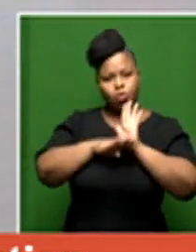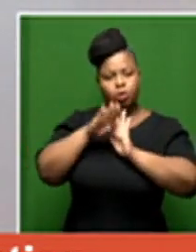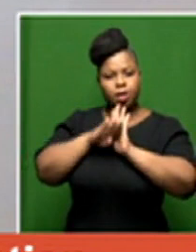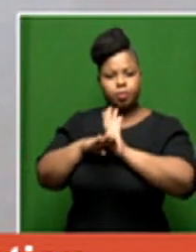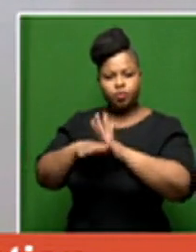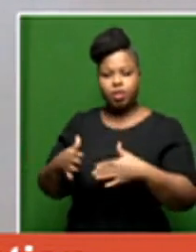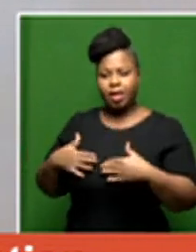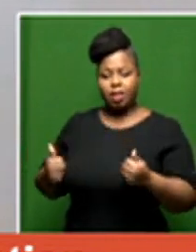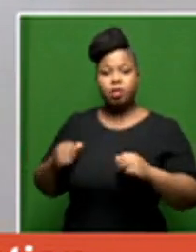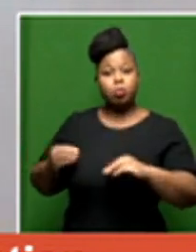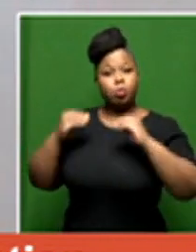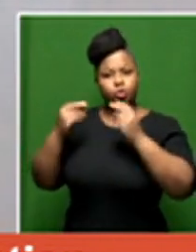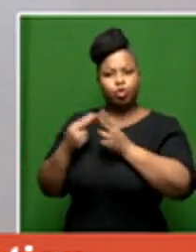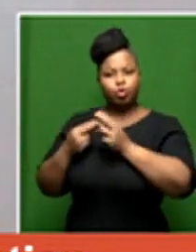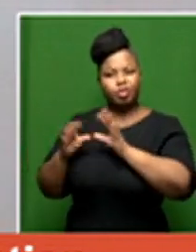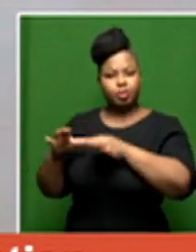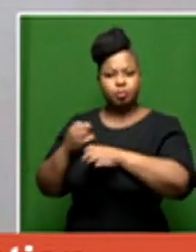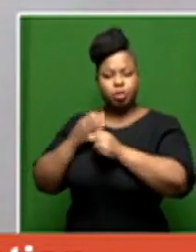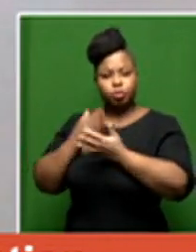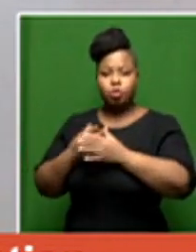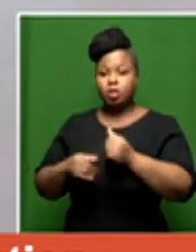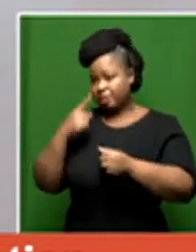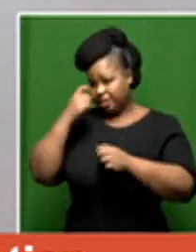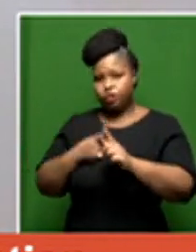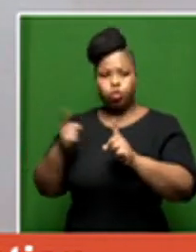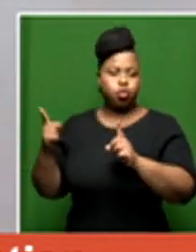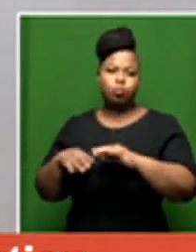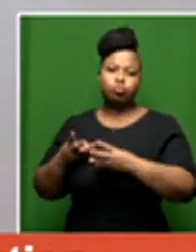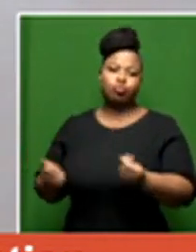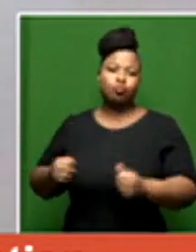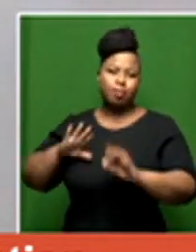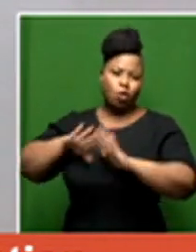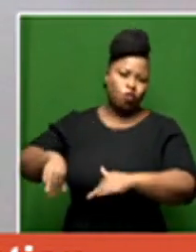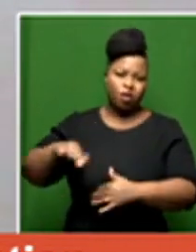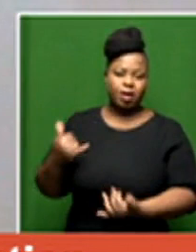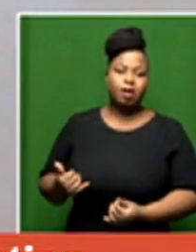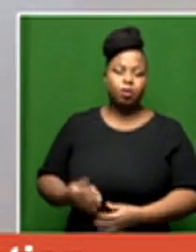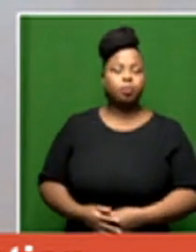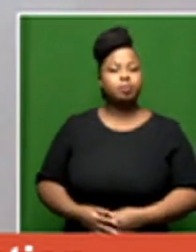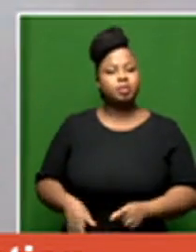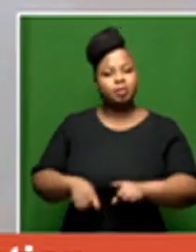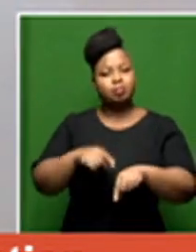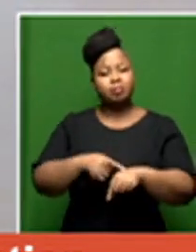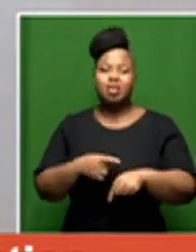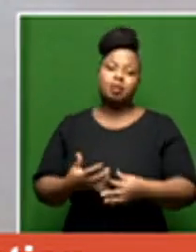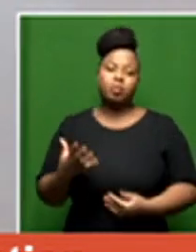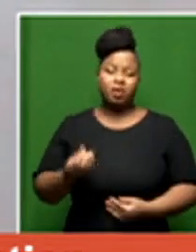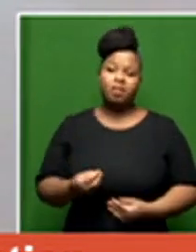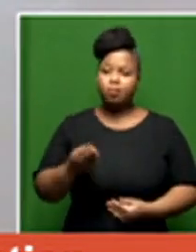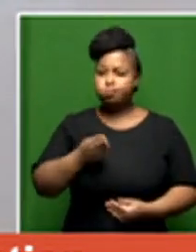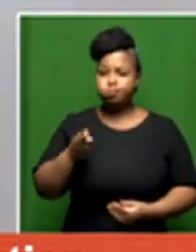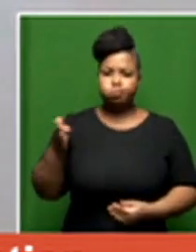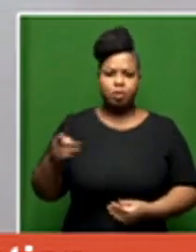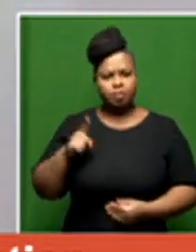health promotion unit to ensure that these myths and misconceptions are addressed. And of course, they are supposed to